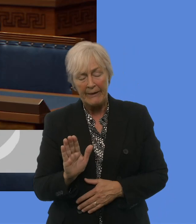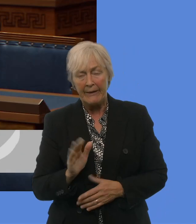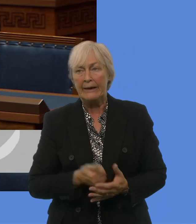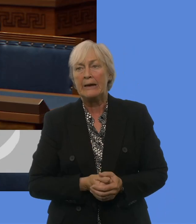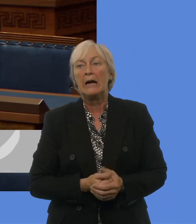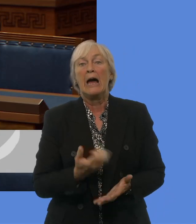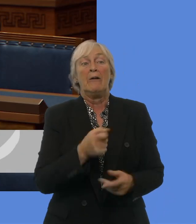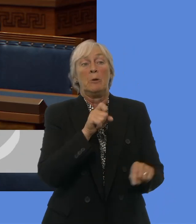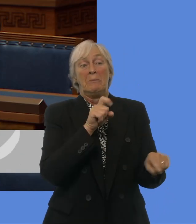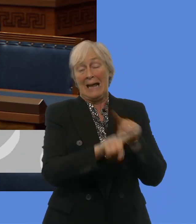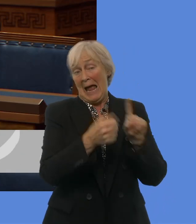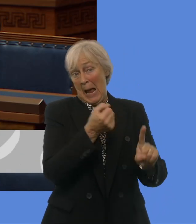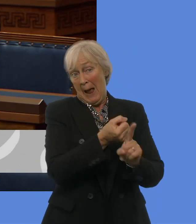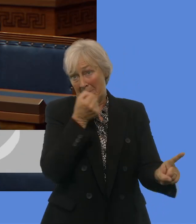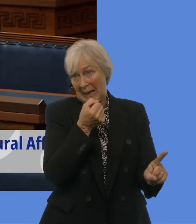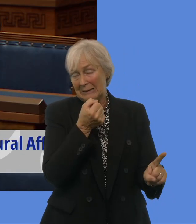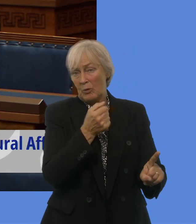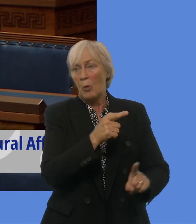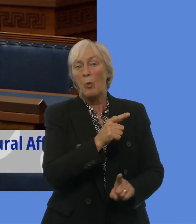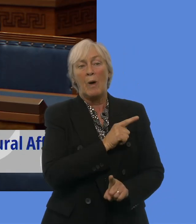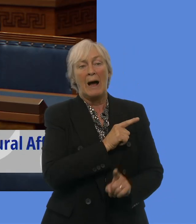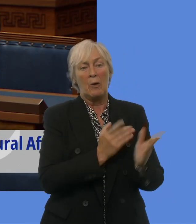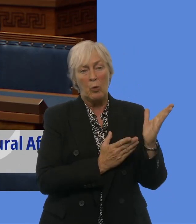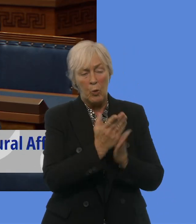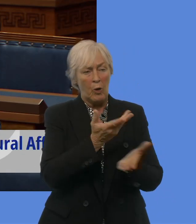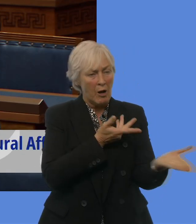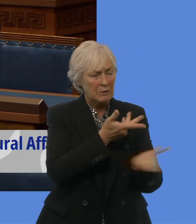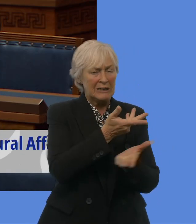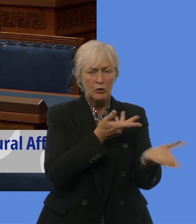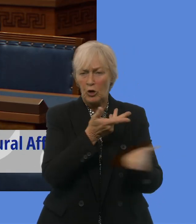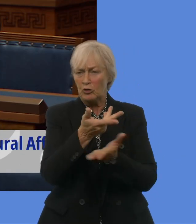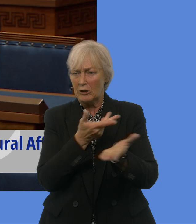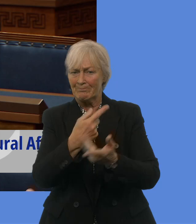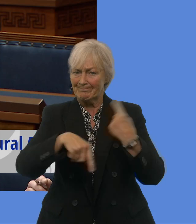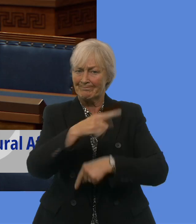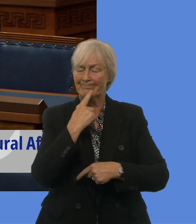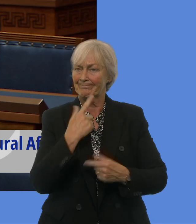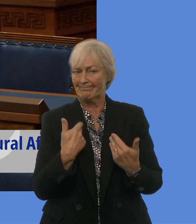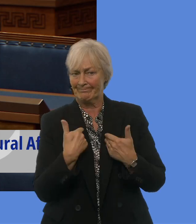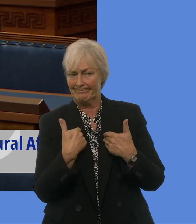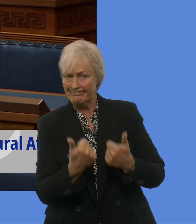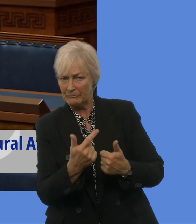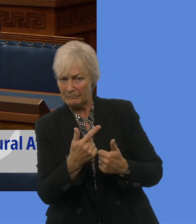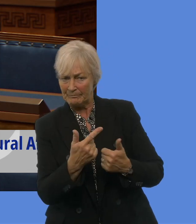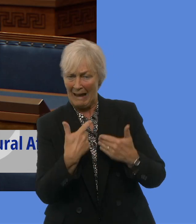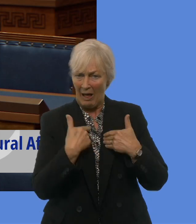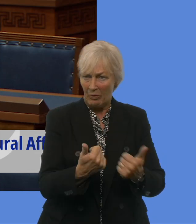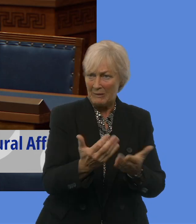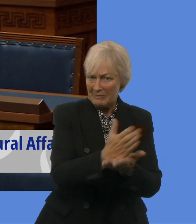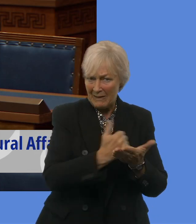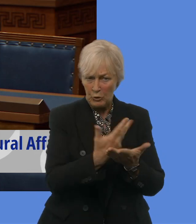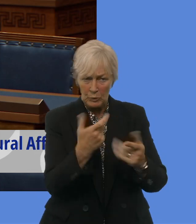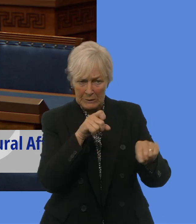a particular impact in relation to that, because during the policy consultation, stakeholders expressed concerns that under existing legislation there was no